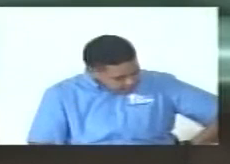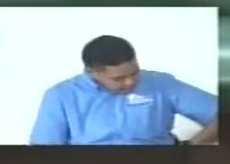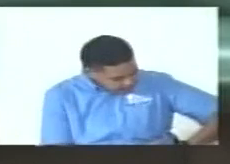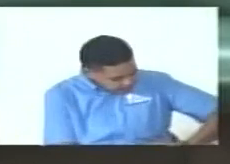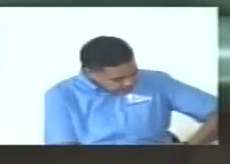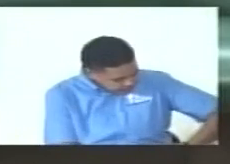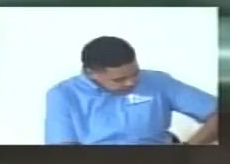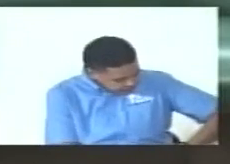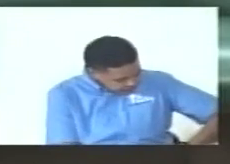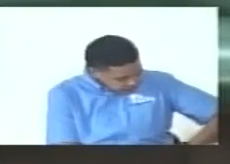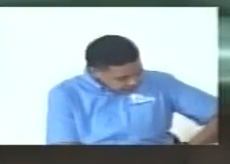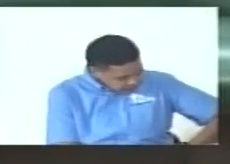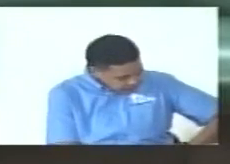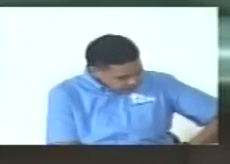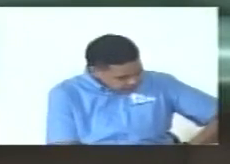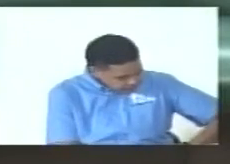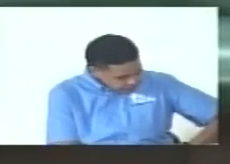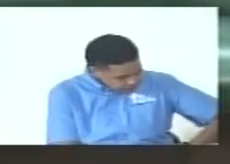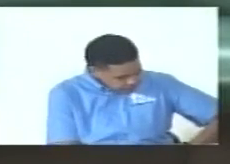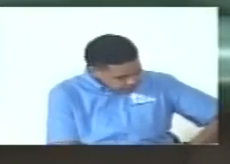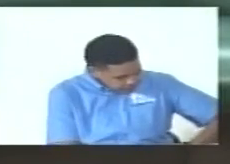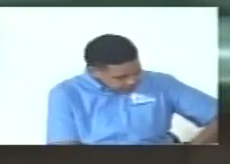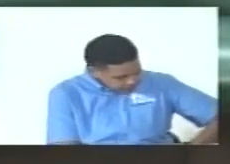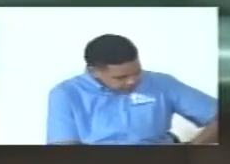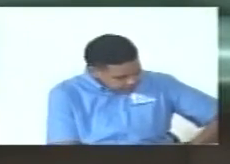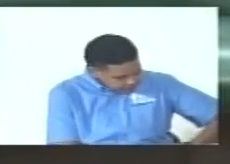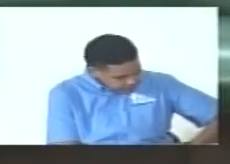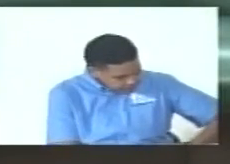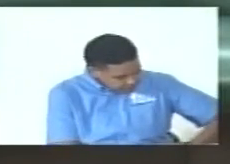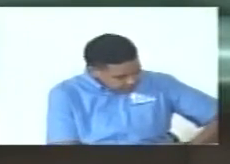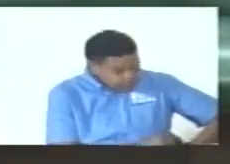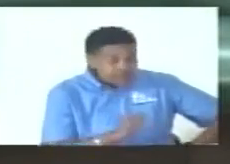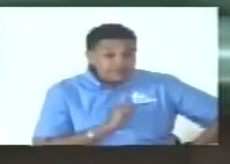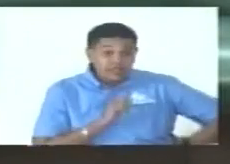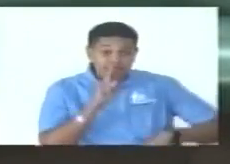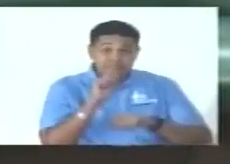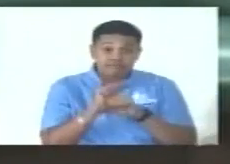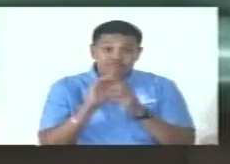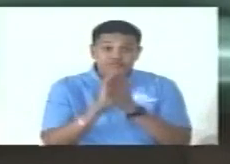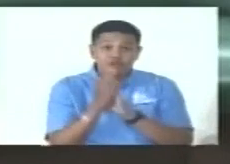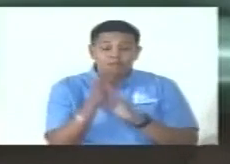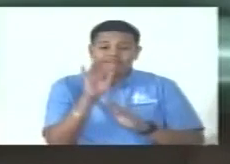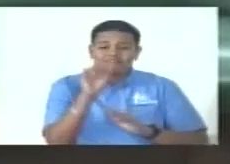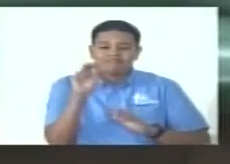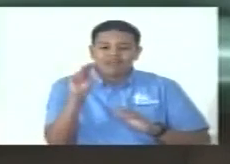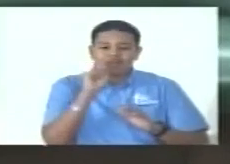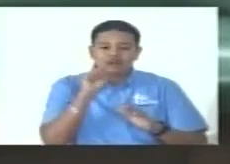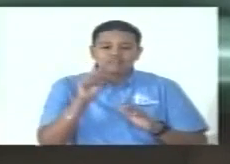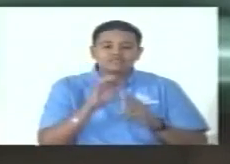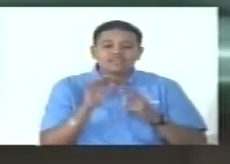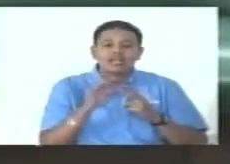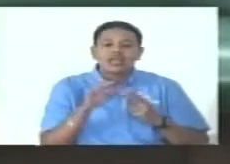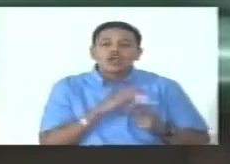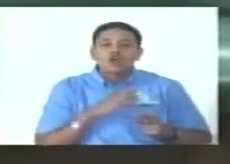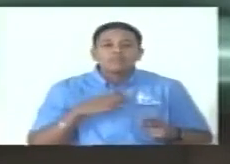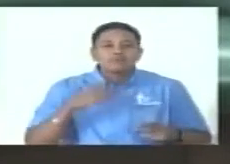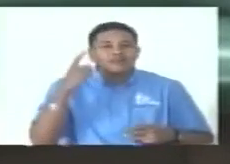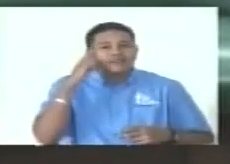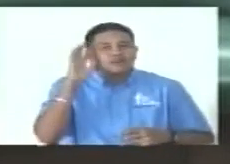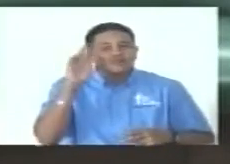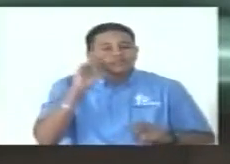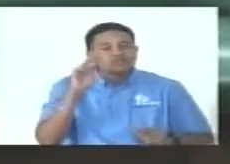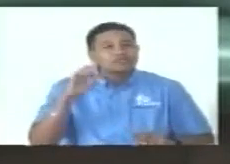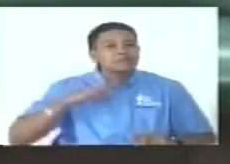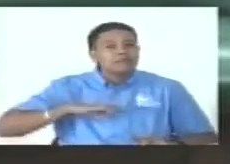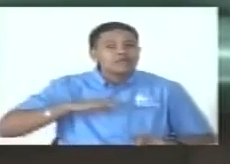I have become myself a fan of joint select committees, and I think we will see the benefit when we reach the committee, as we